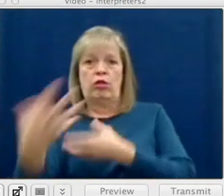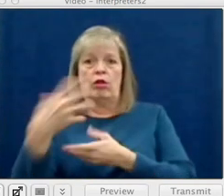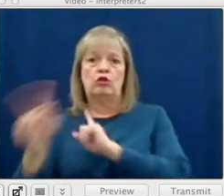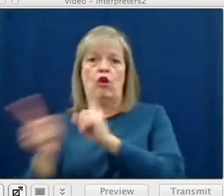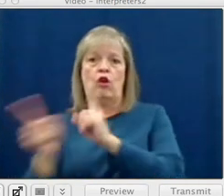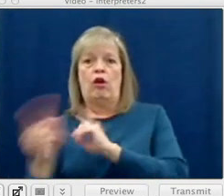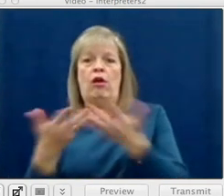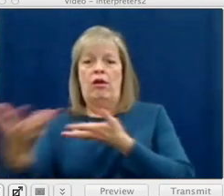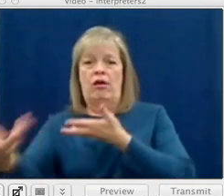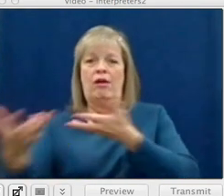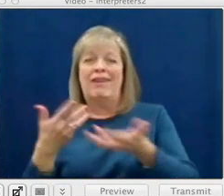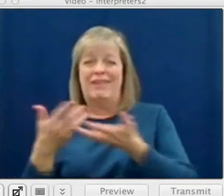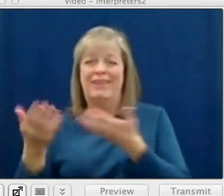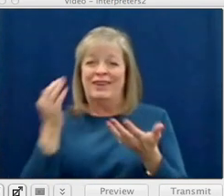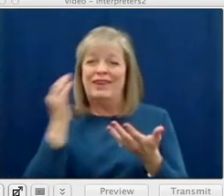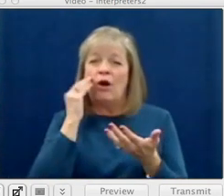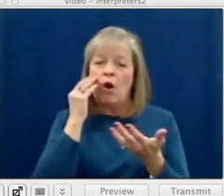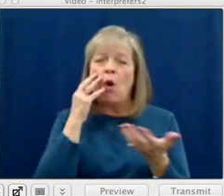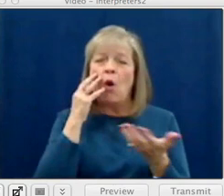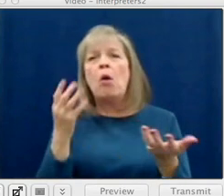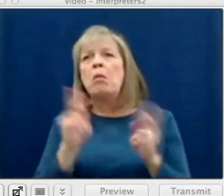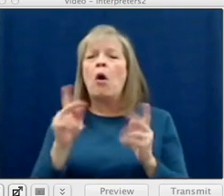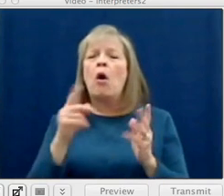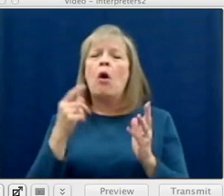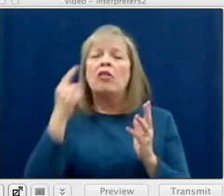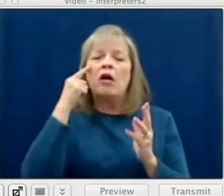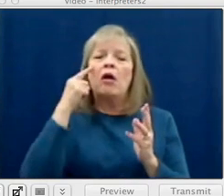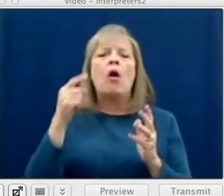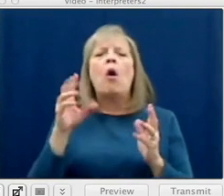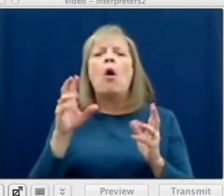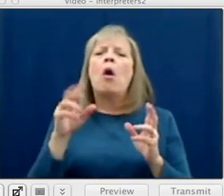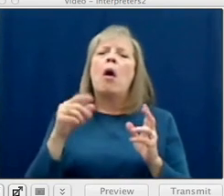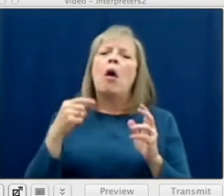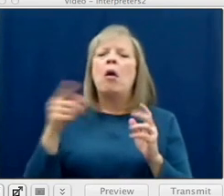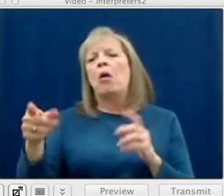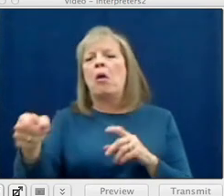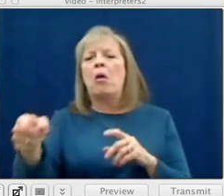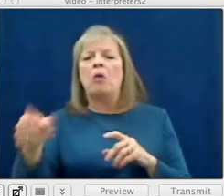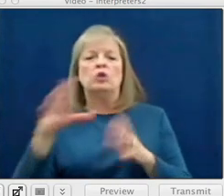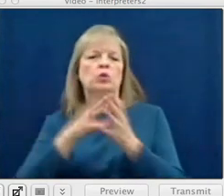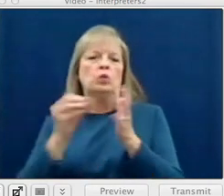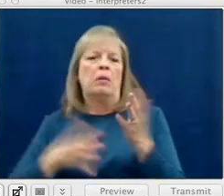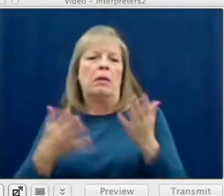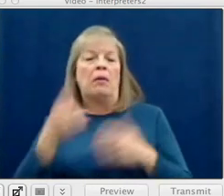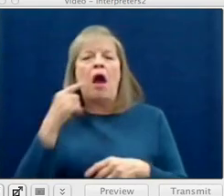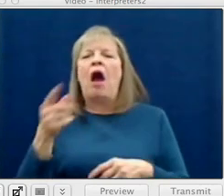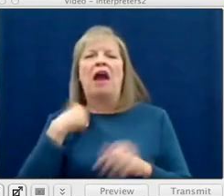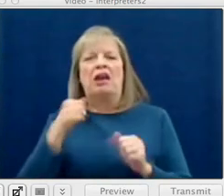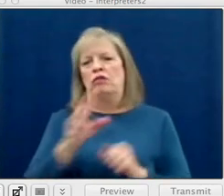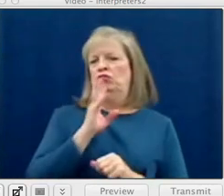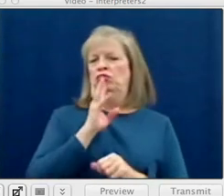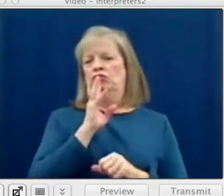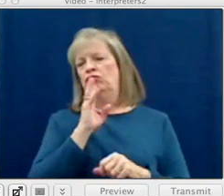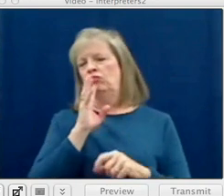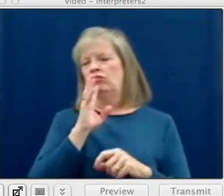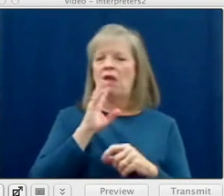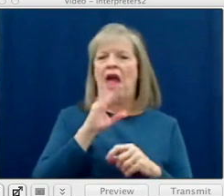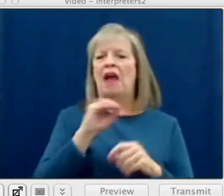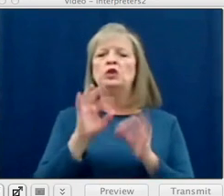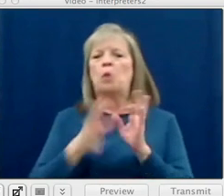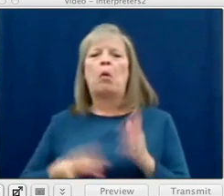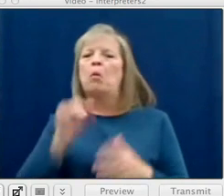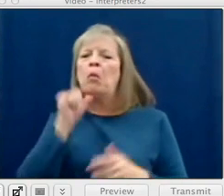education or people may think, oh, I can always talk in front of the interpreter and she won't always relay stuff. So in essence, a negative precedent has